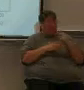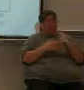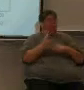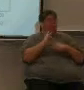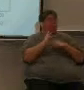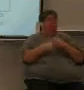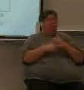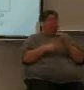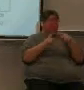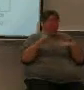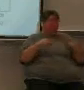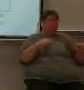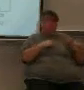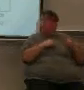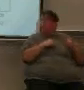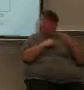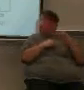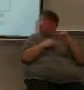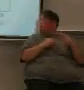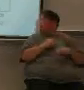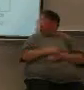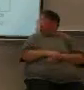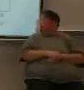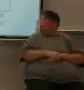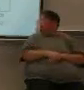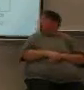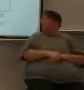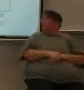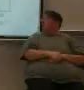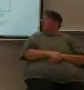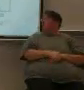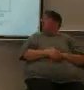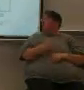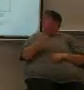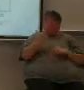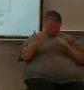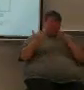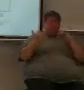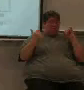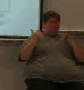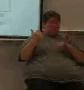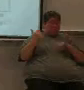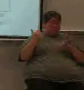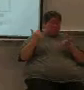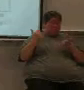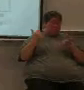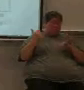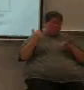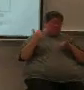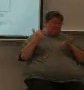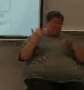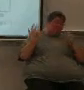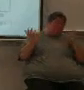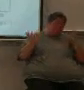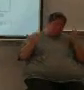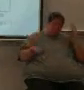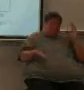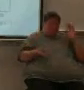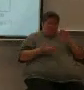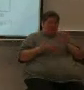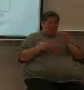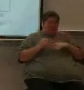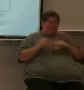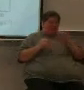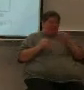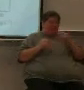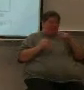So if you look at this one, actually, you could say it looks like on average, less than 40 milligrams per liter is probably